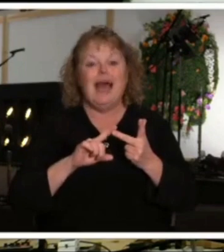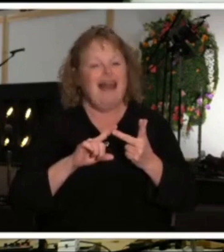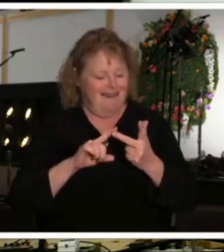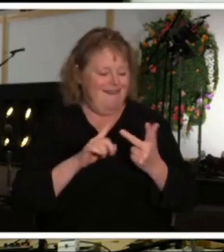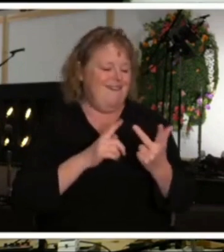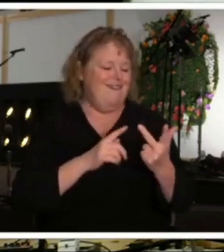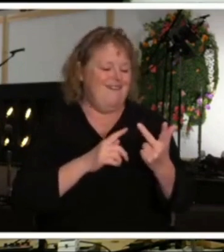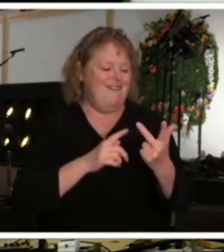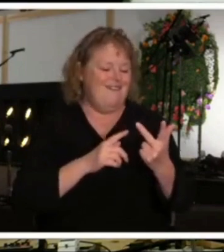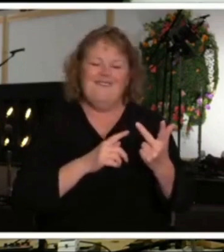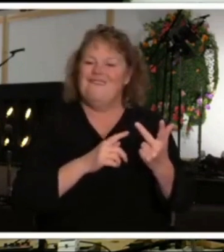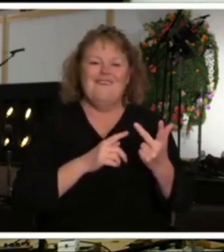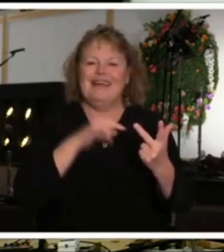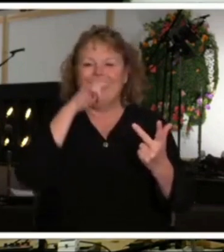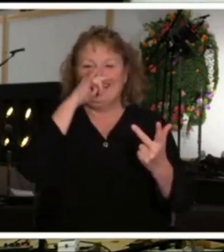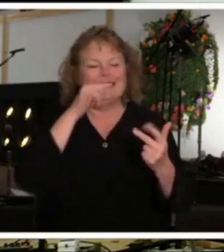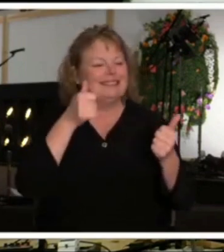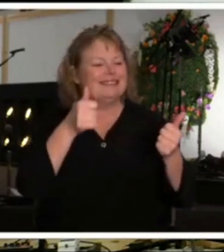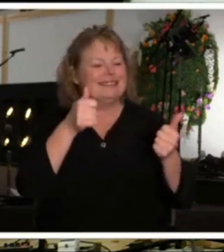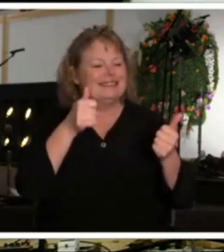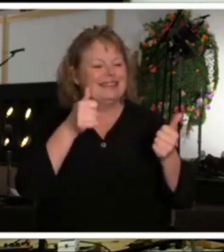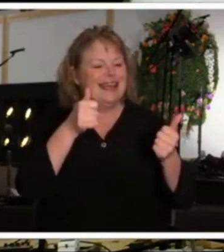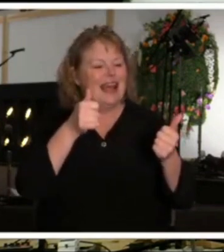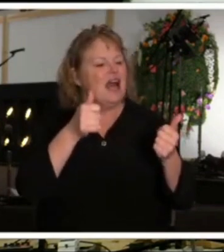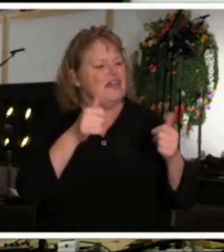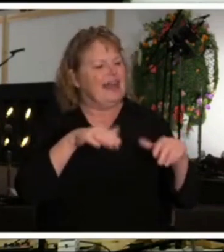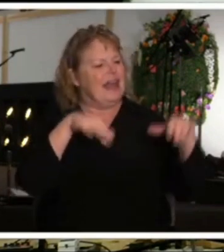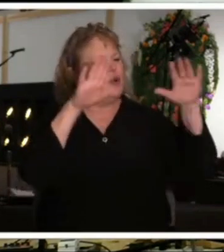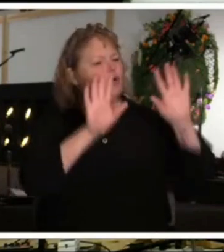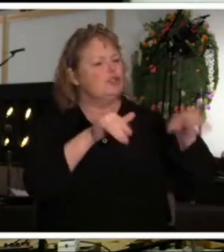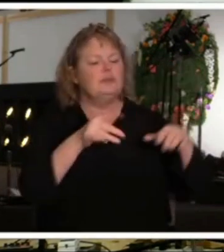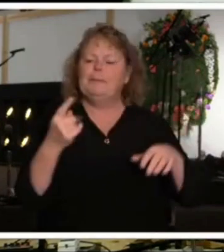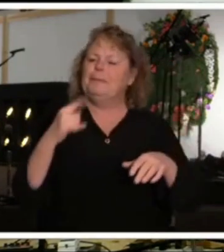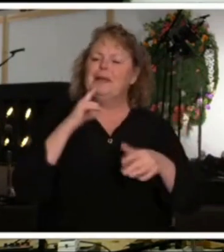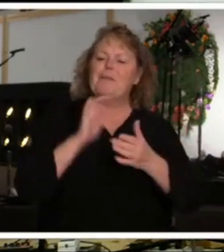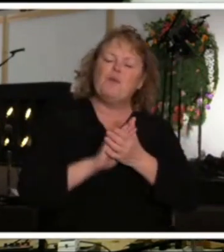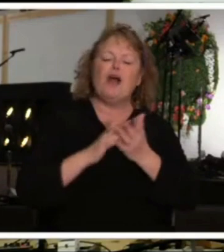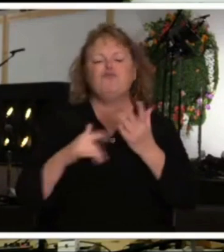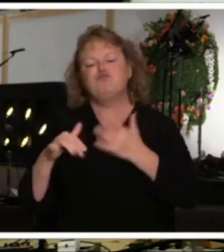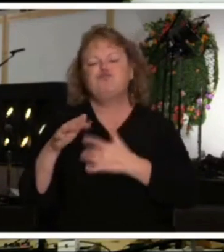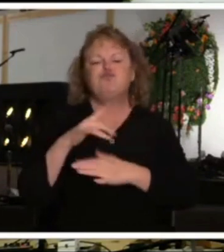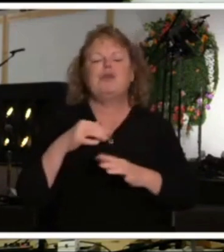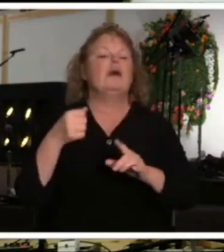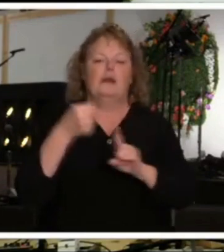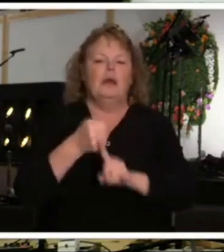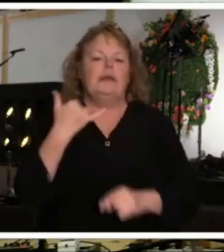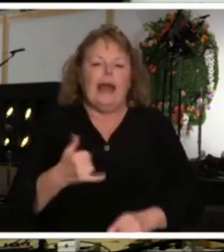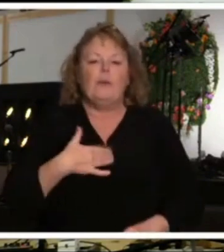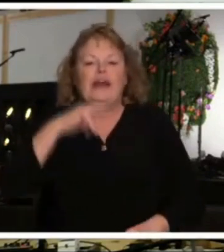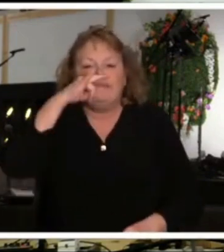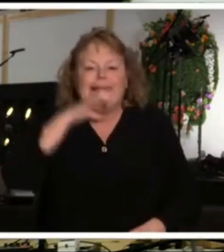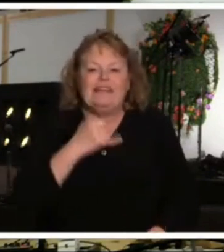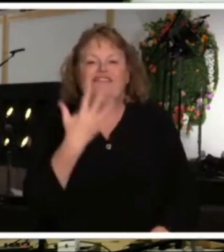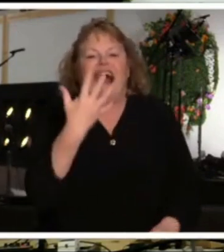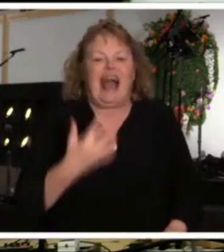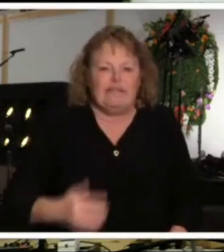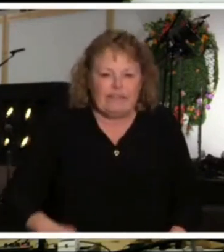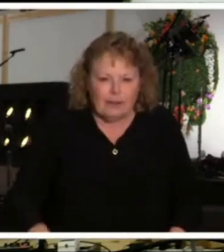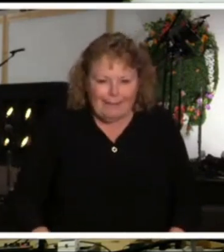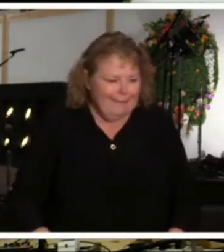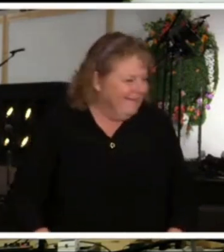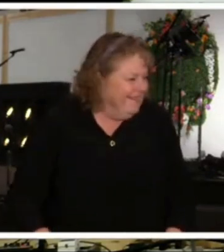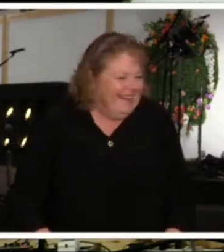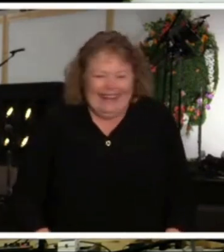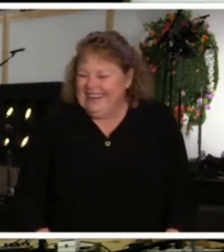had this, you know, the kids are gone. Then we just started hanging out as they got older. And we have a five-year-old now who just started kindergarten. So